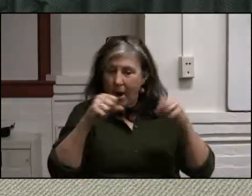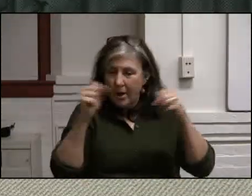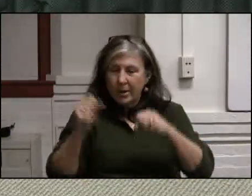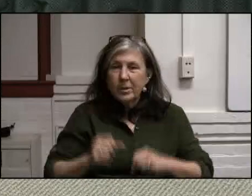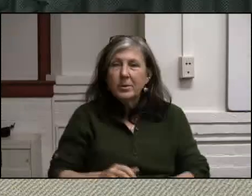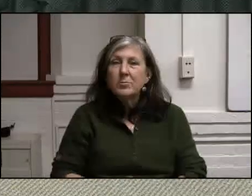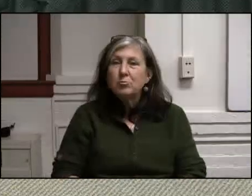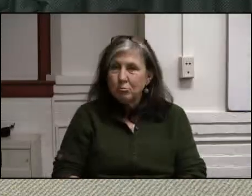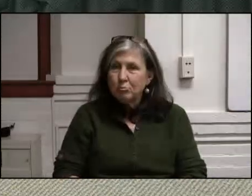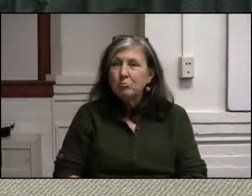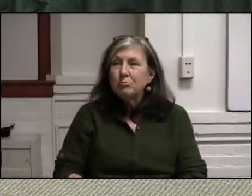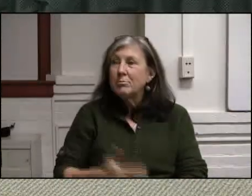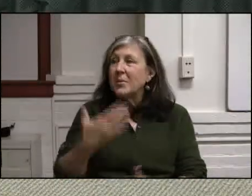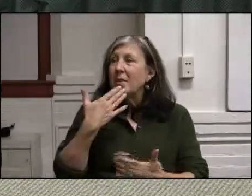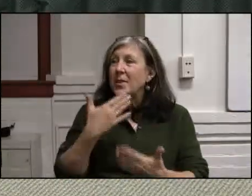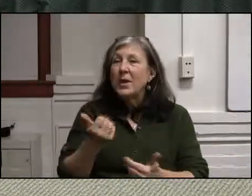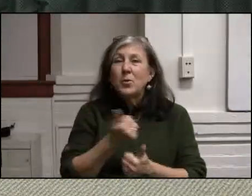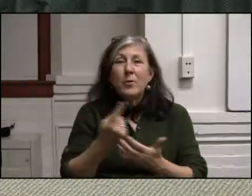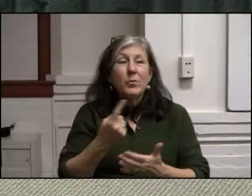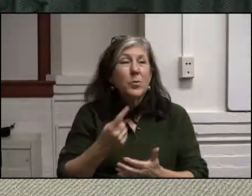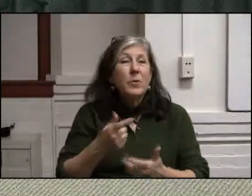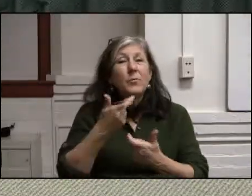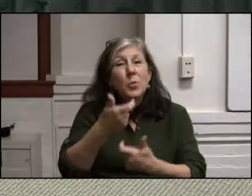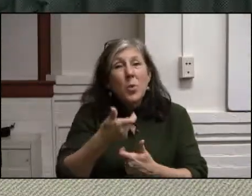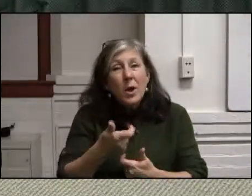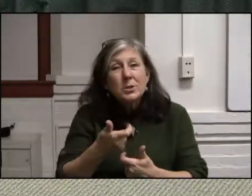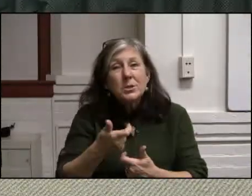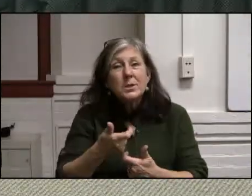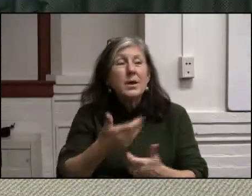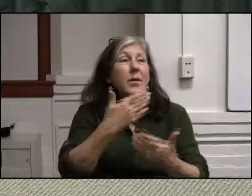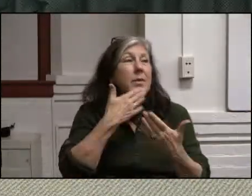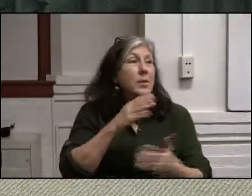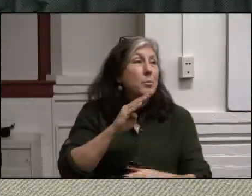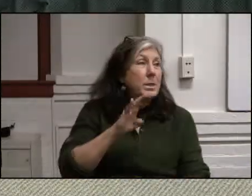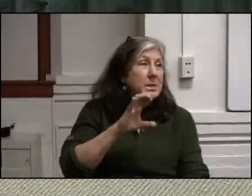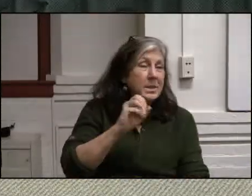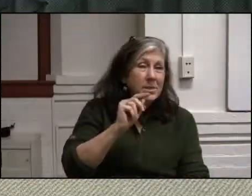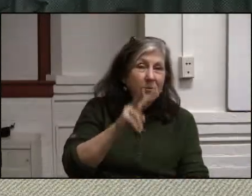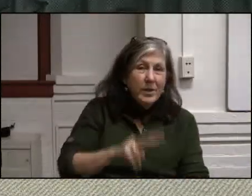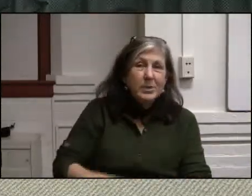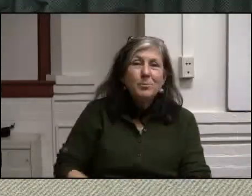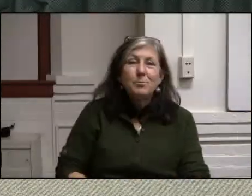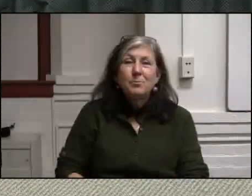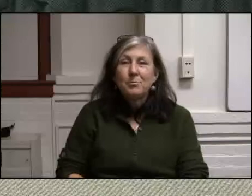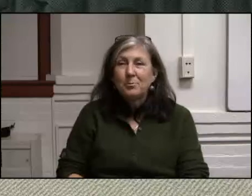Aye. Thank you, everyone, for watching. Thanks, BCTV.